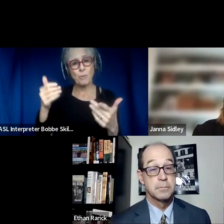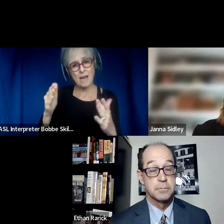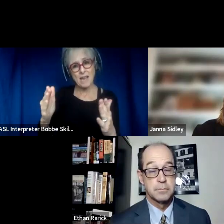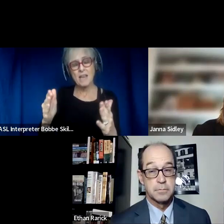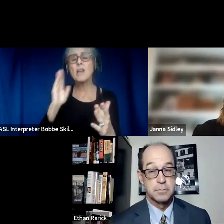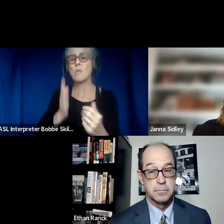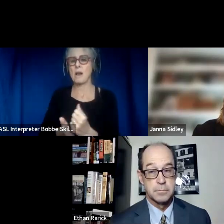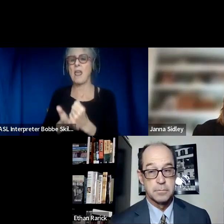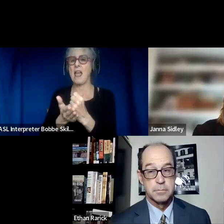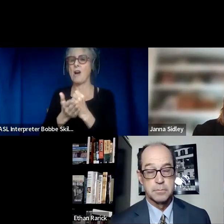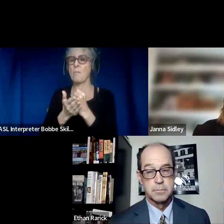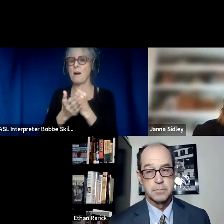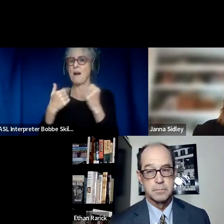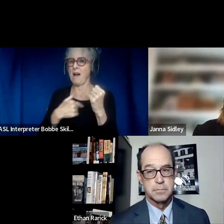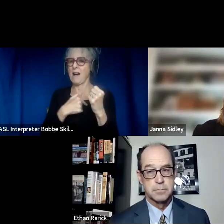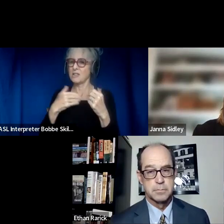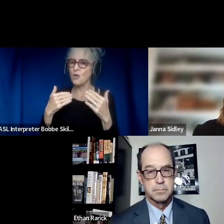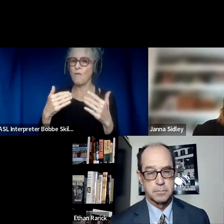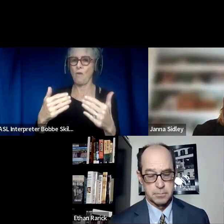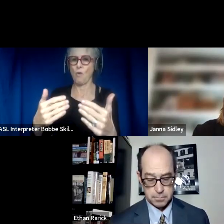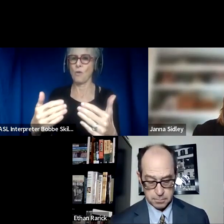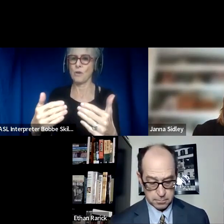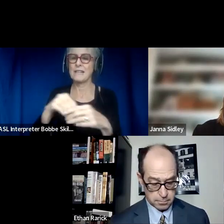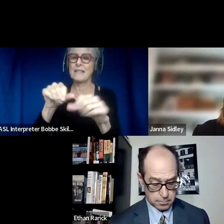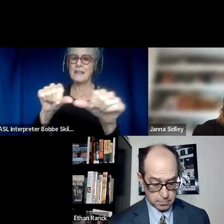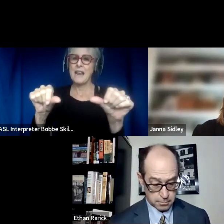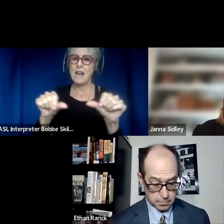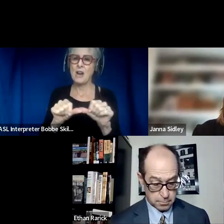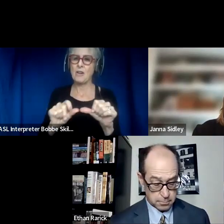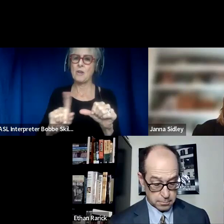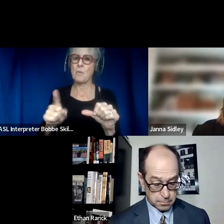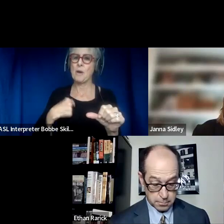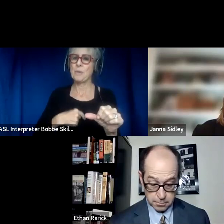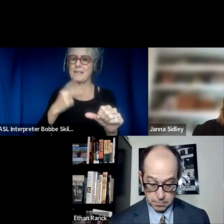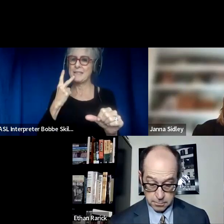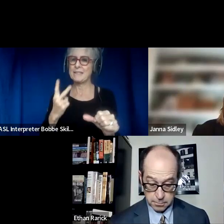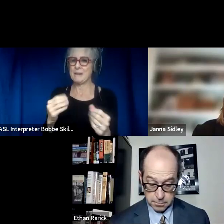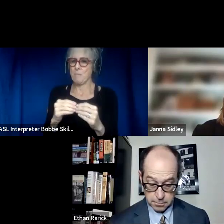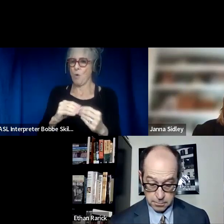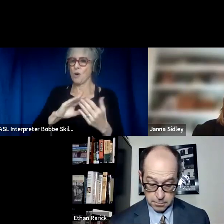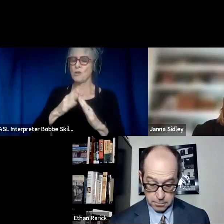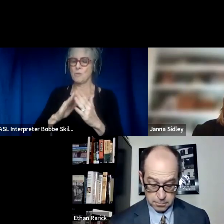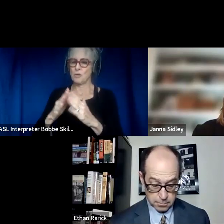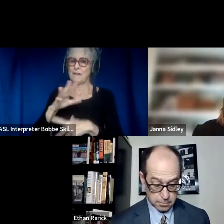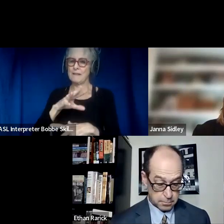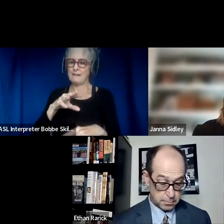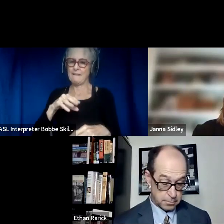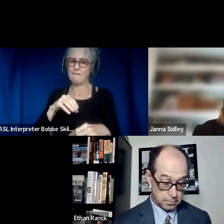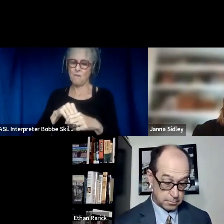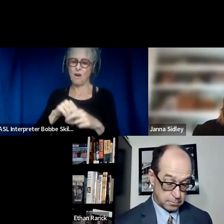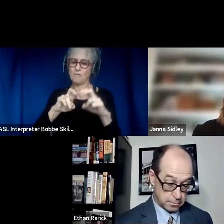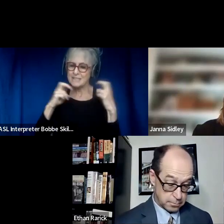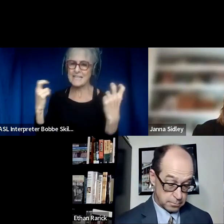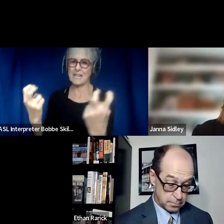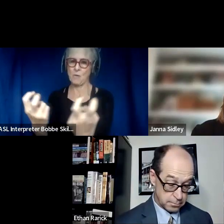forward into an area where we start seeing more of the community being around sitting around the table and being